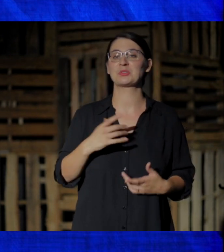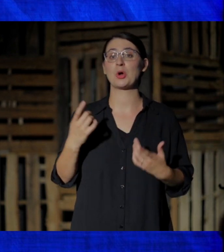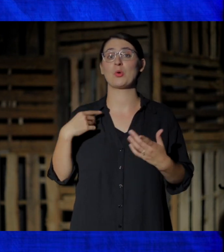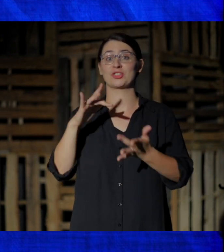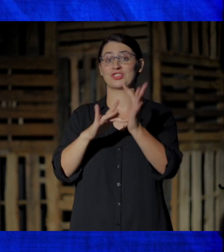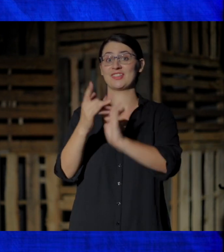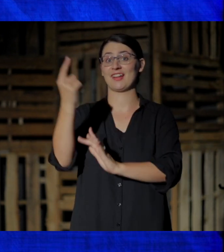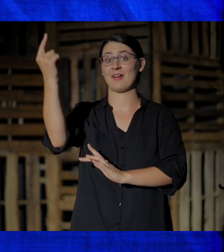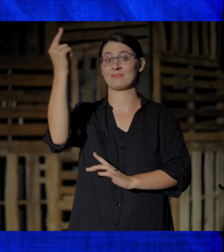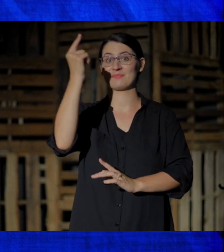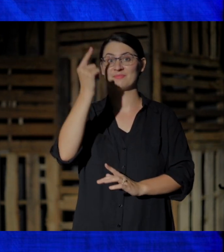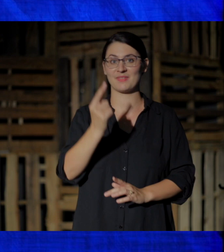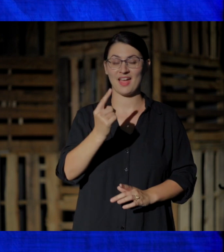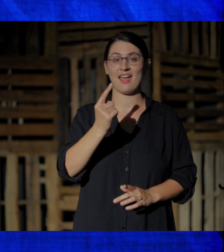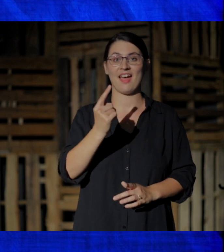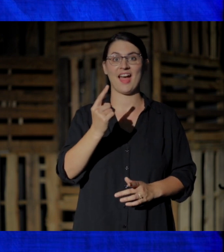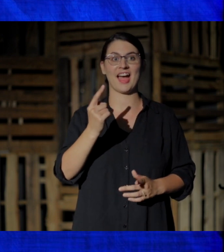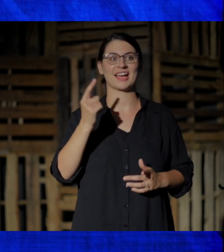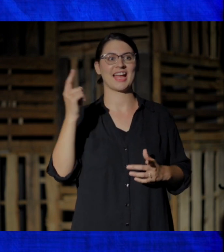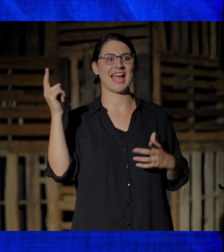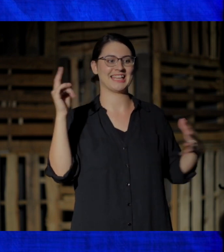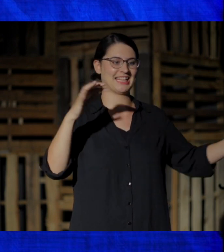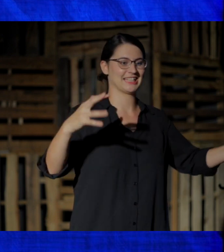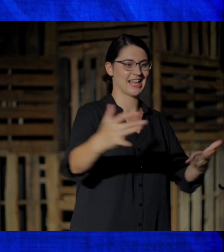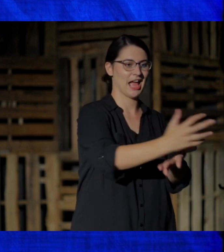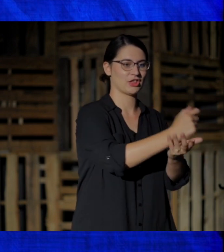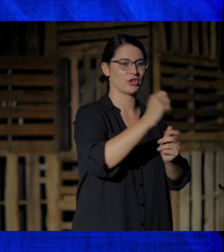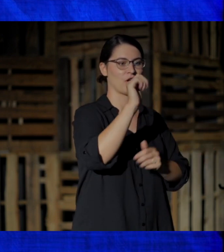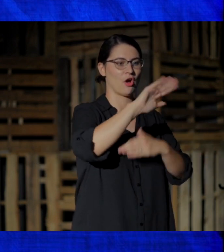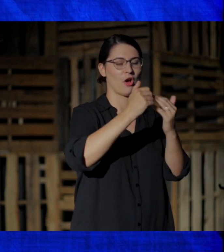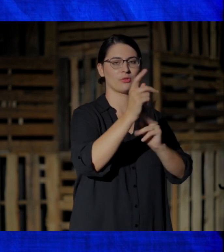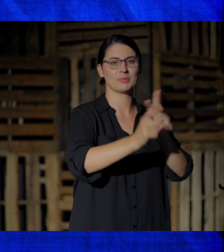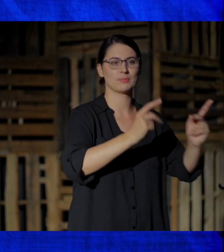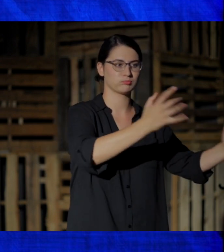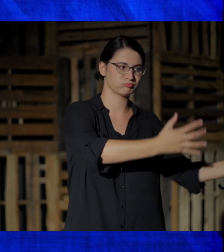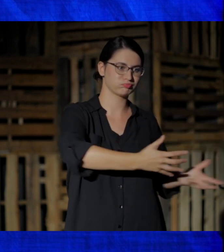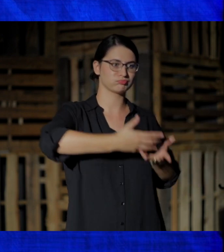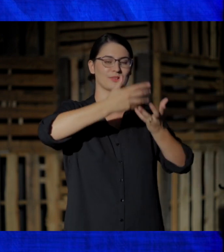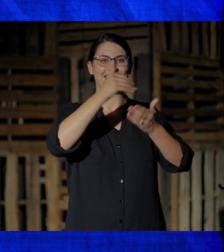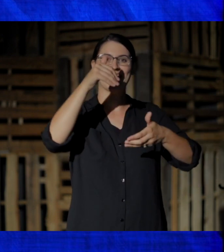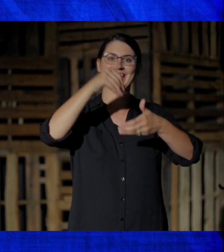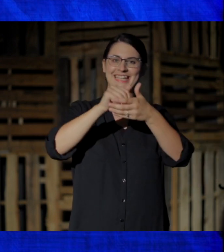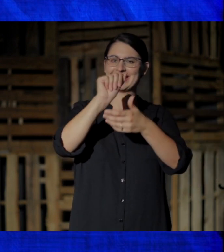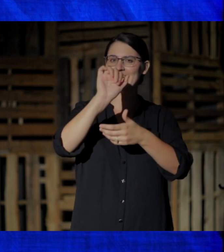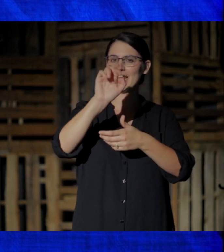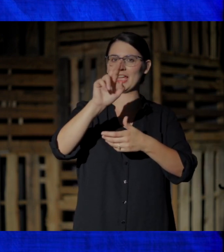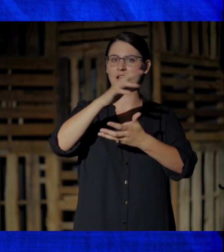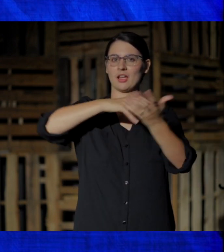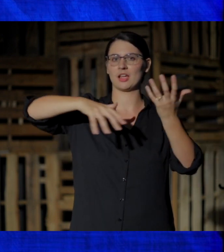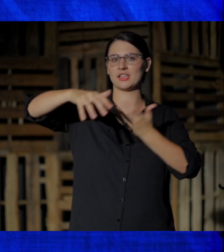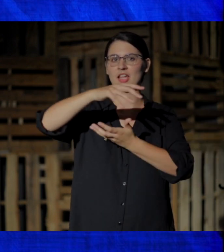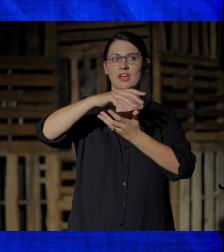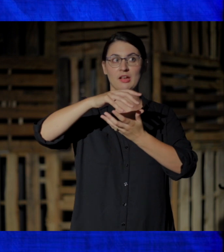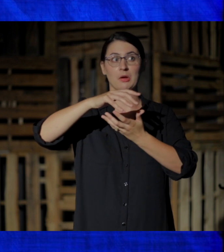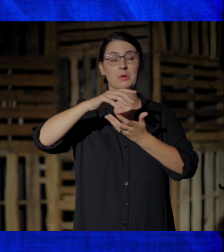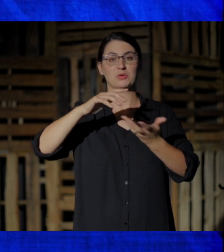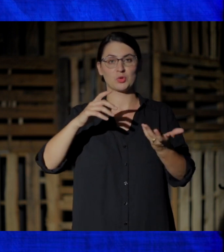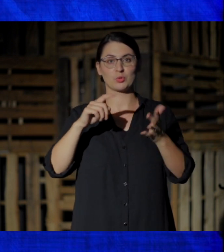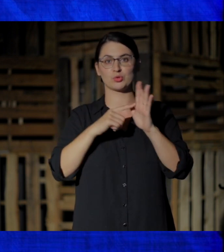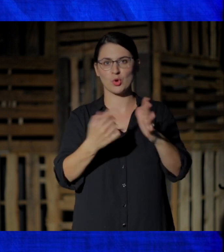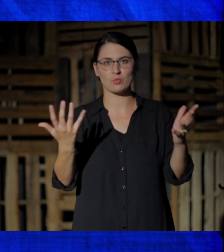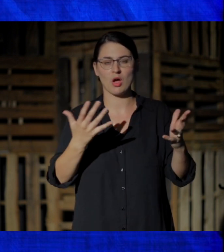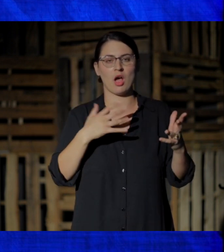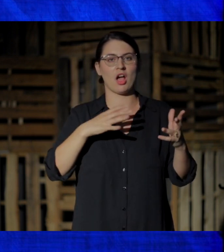defeated. The gathering point of the body with Jesus is in the air, where the Bible uses this metaphor of the language